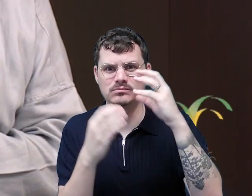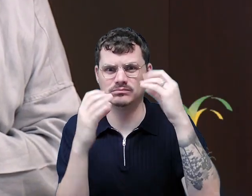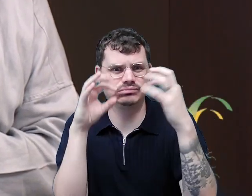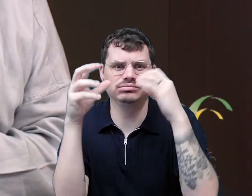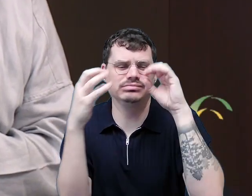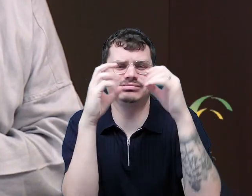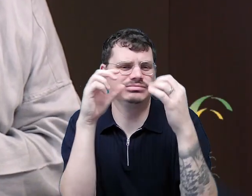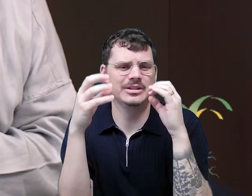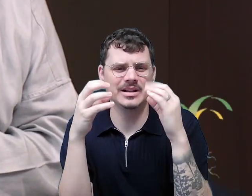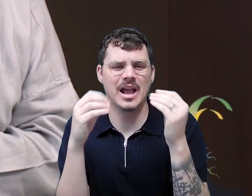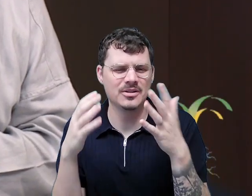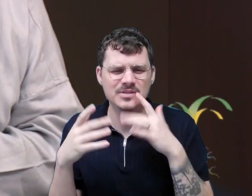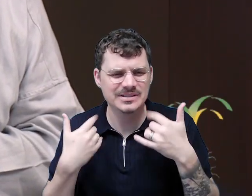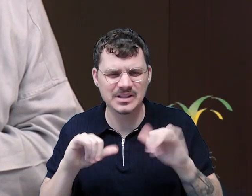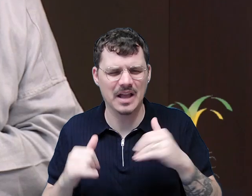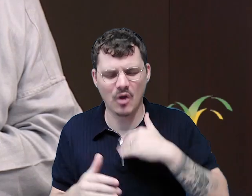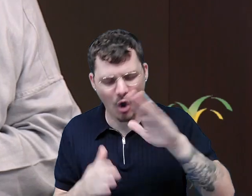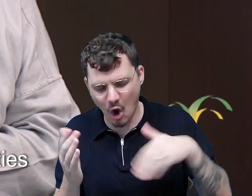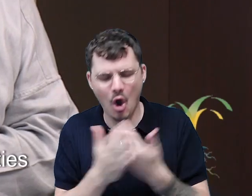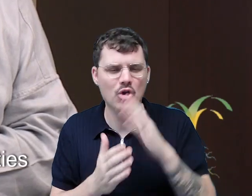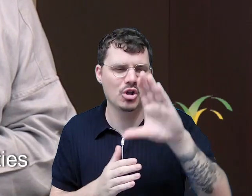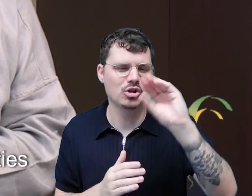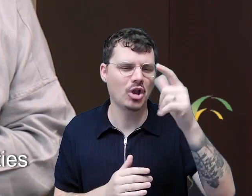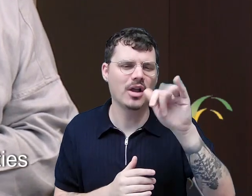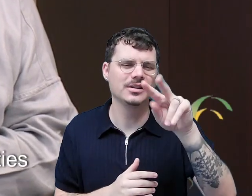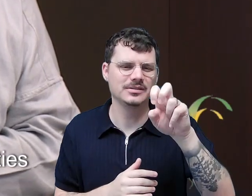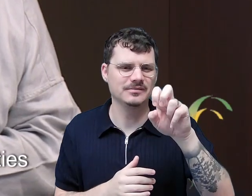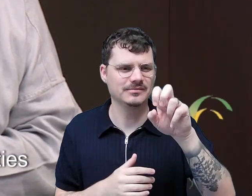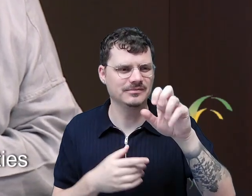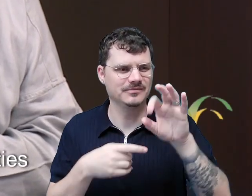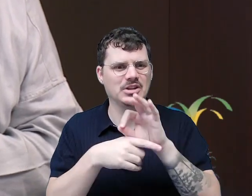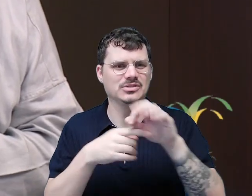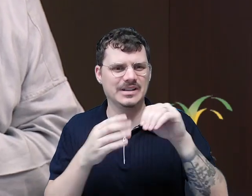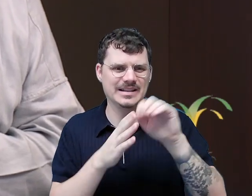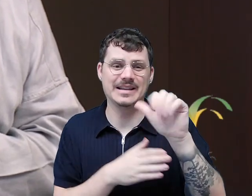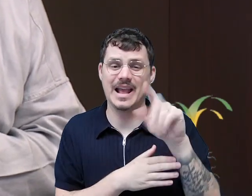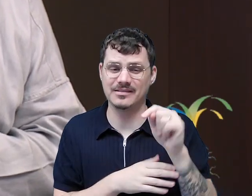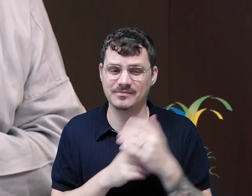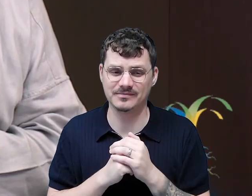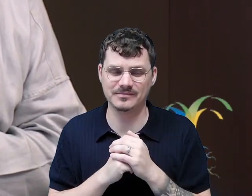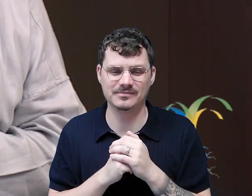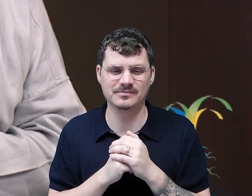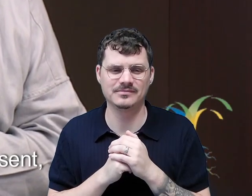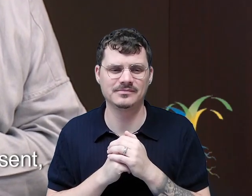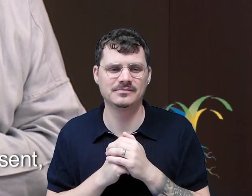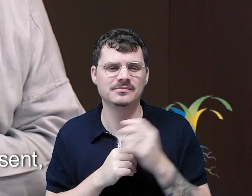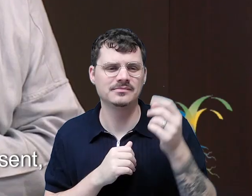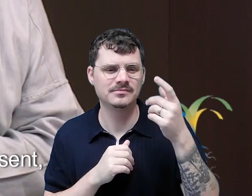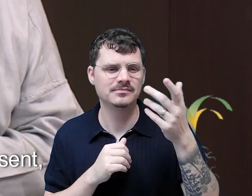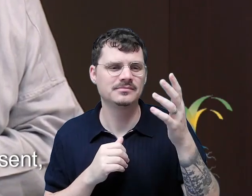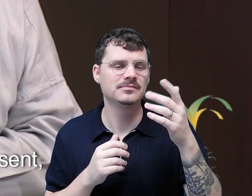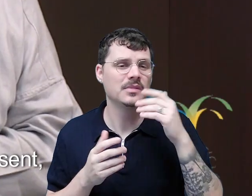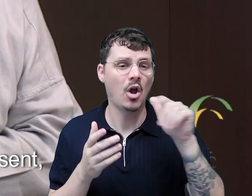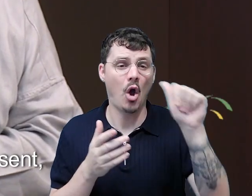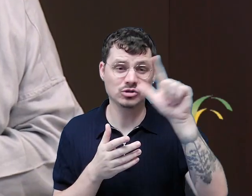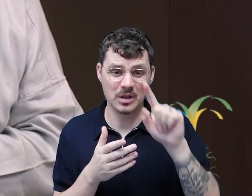of Swiss cheese and still have all of their cognitive faculties intact. Alzheimer's, when it